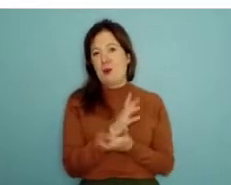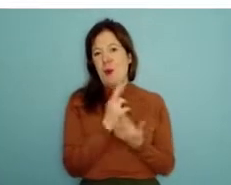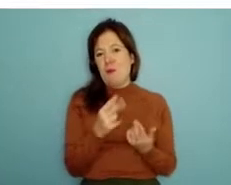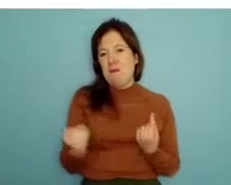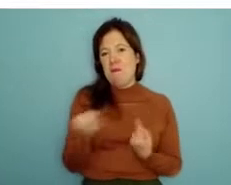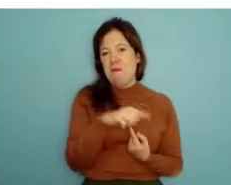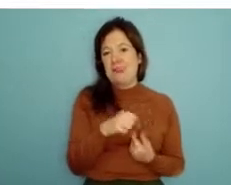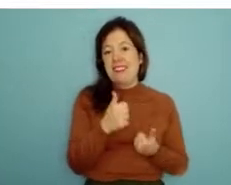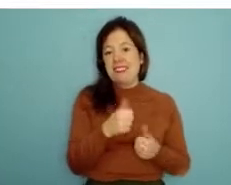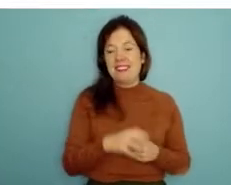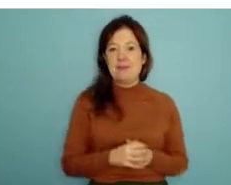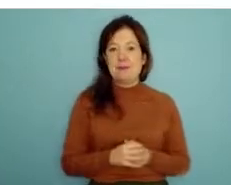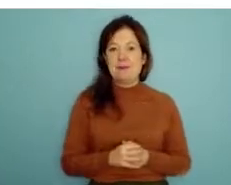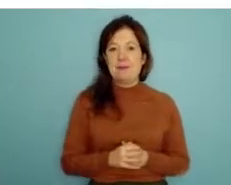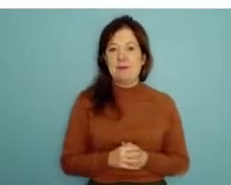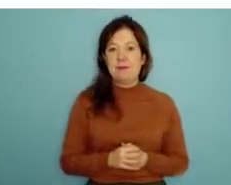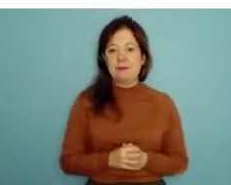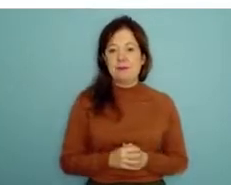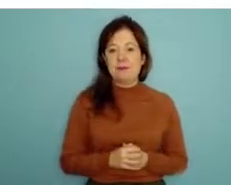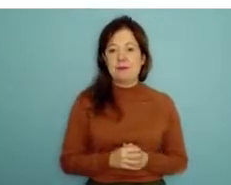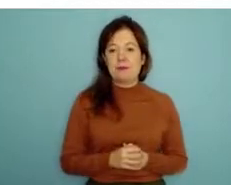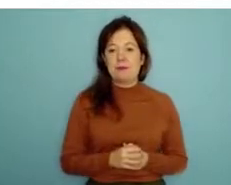Next slide, please.